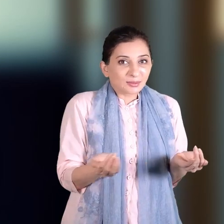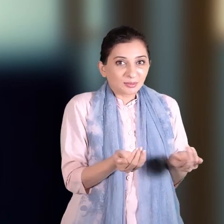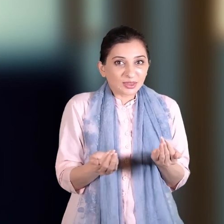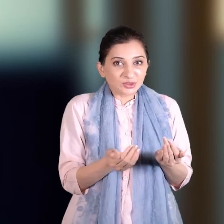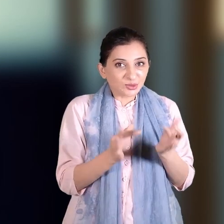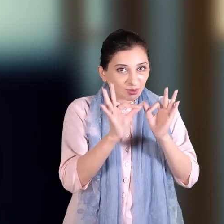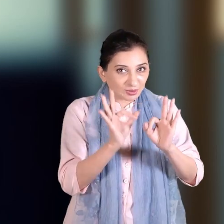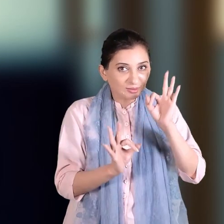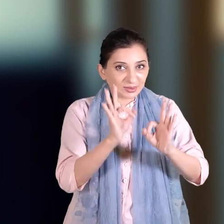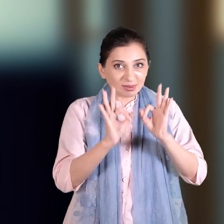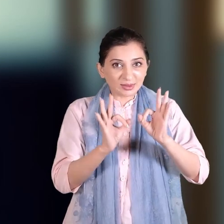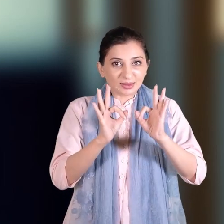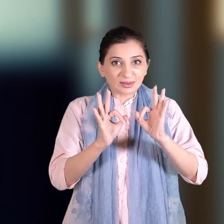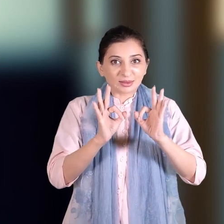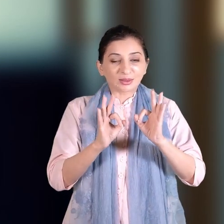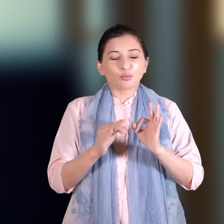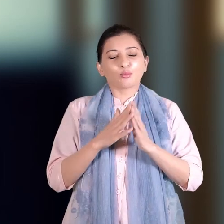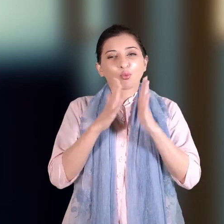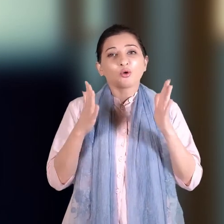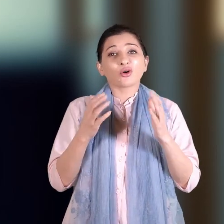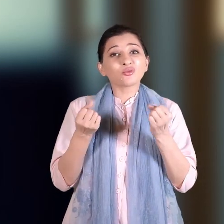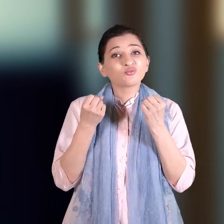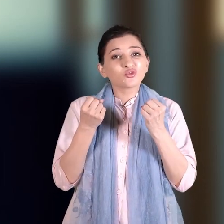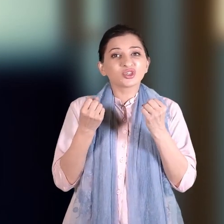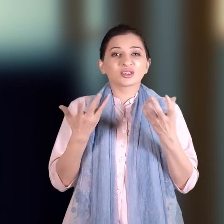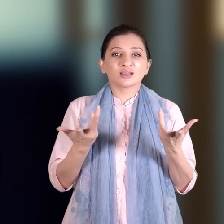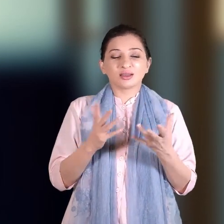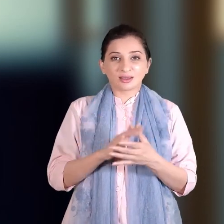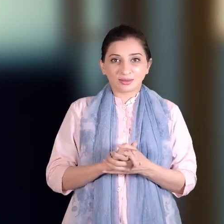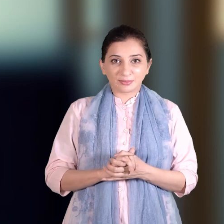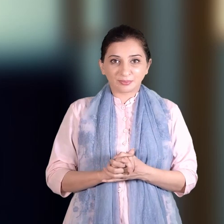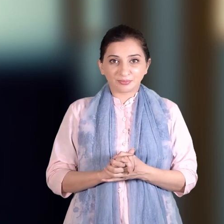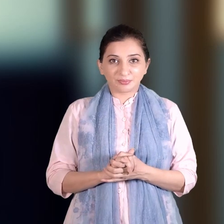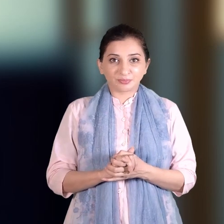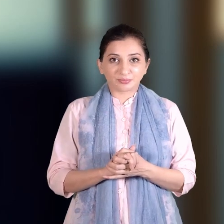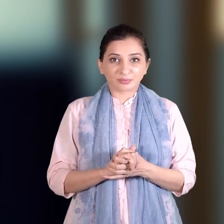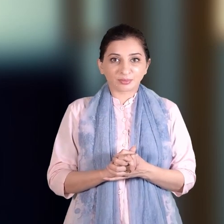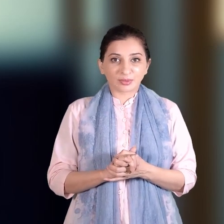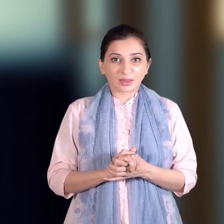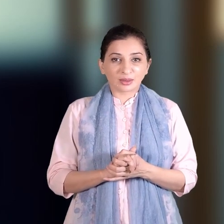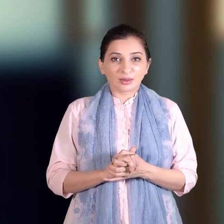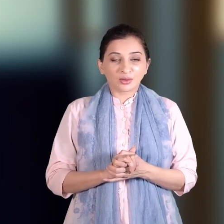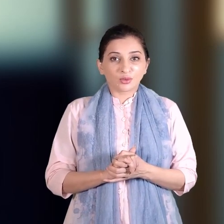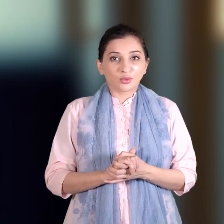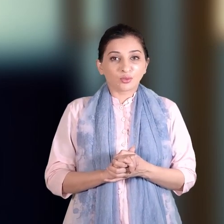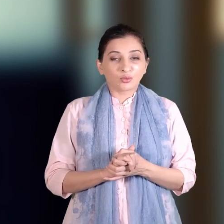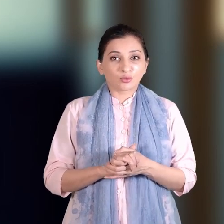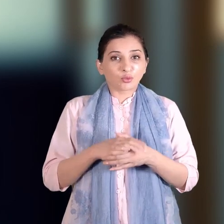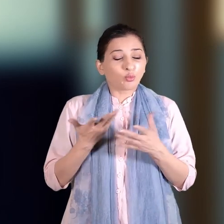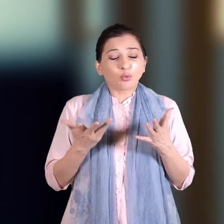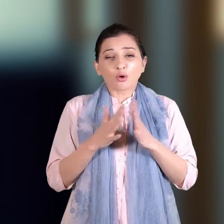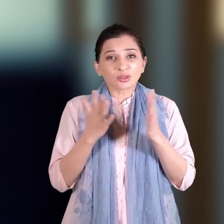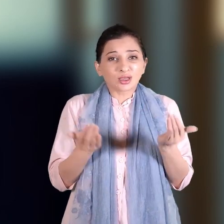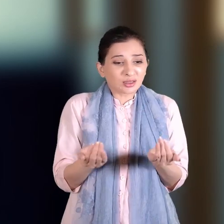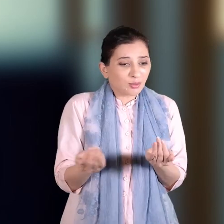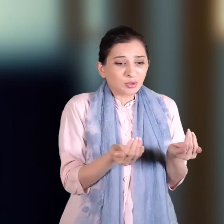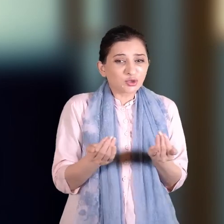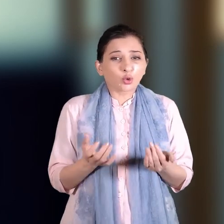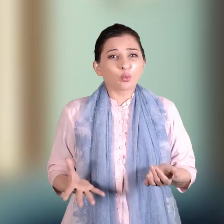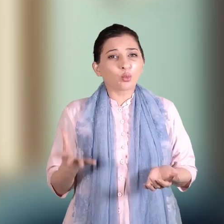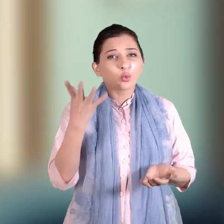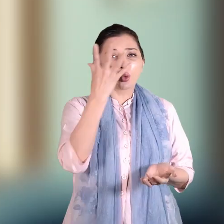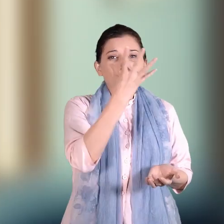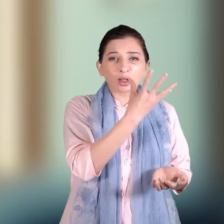and parenting is actually a lot of hard work. There is a lot of physical and emotional labor that goes into